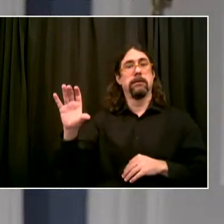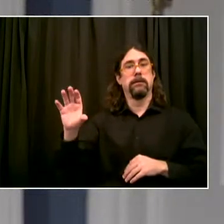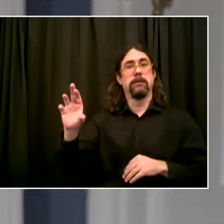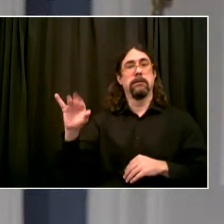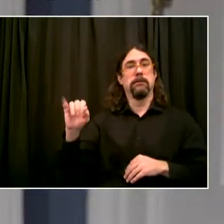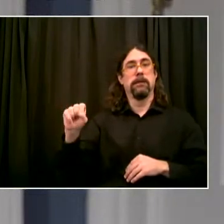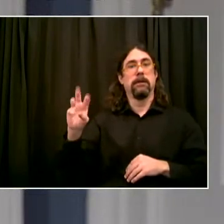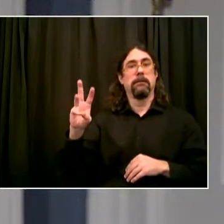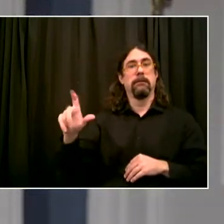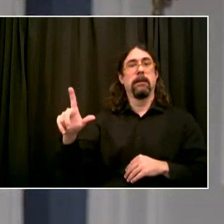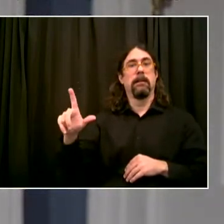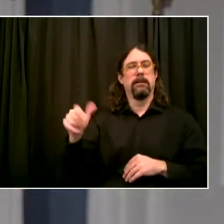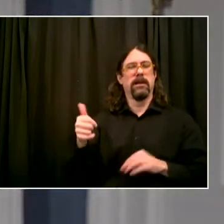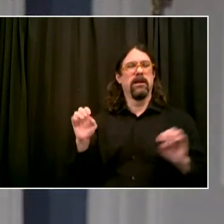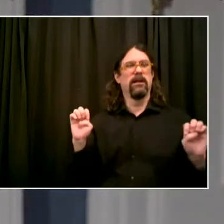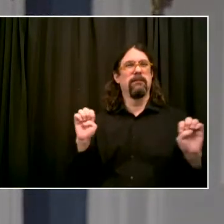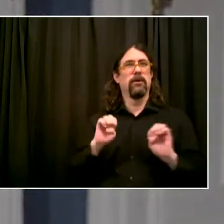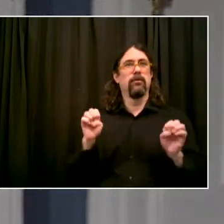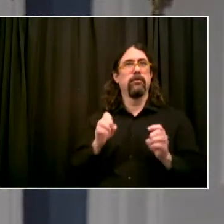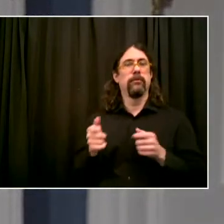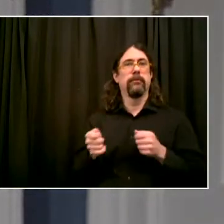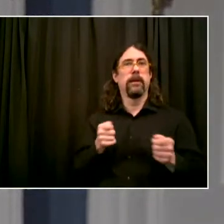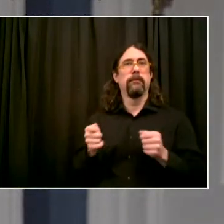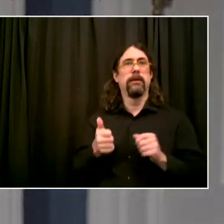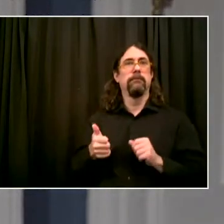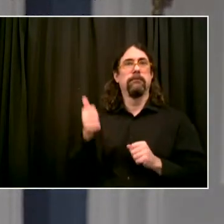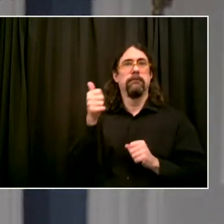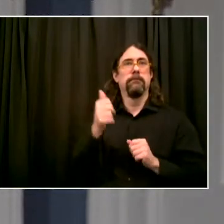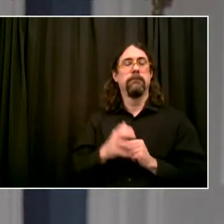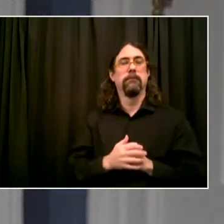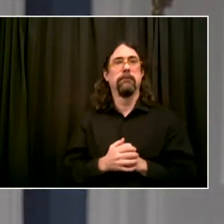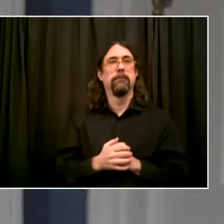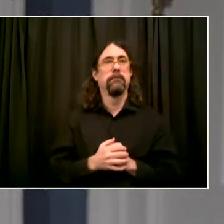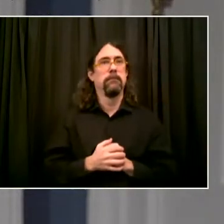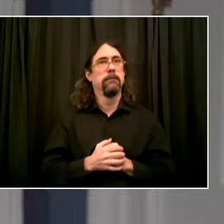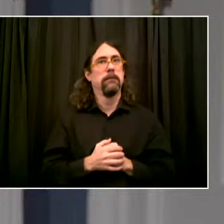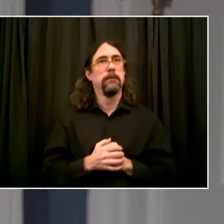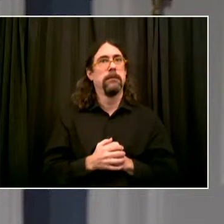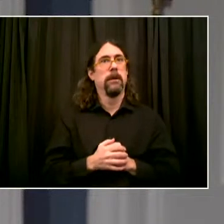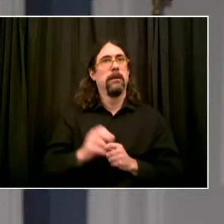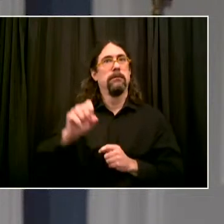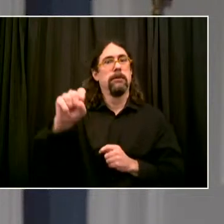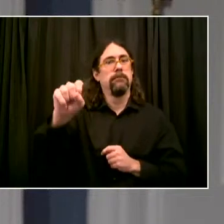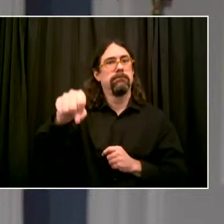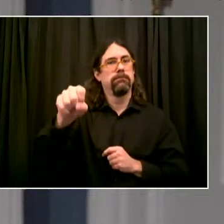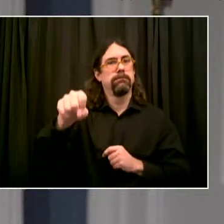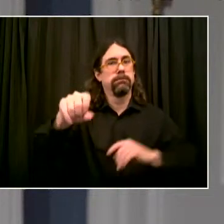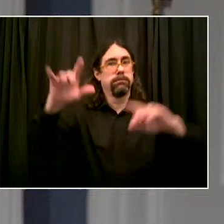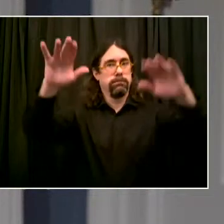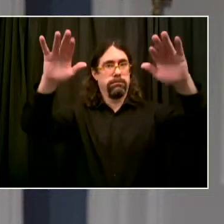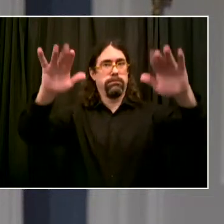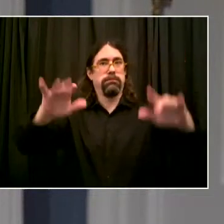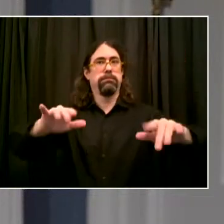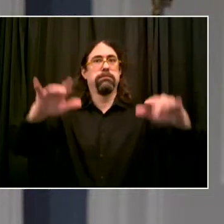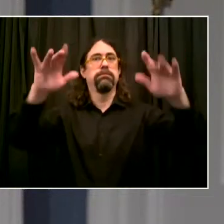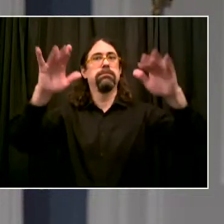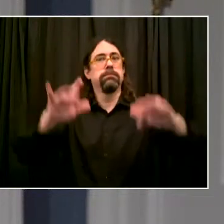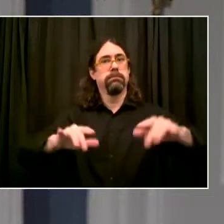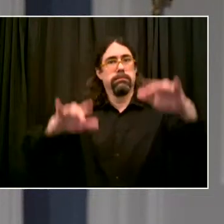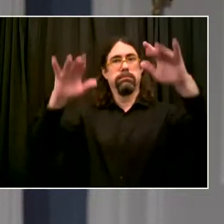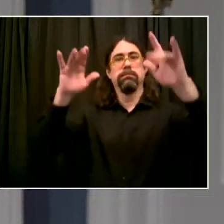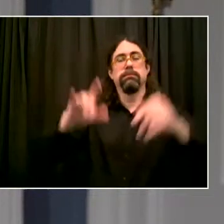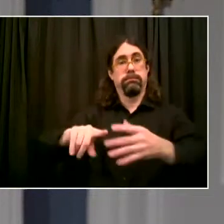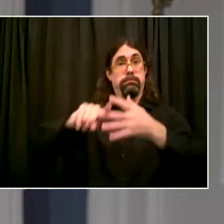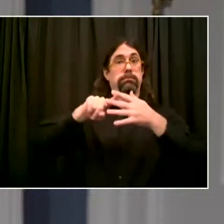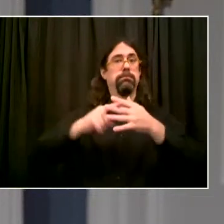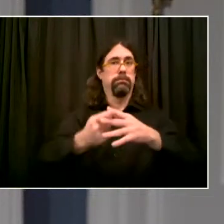You're going to start to see some steady light snow this evening, but it's really going to pick up in intensity shortly after midnight and